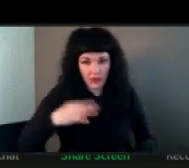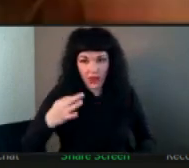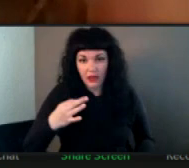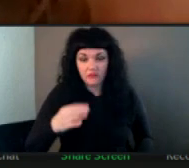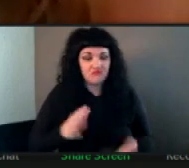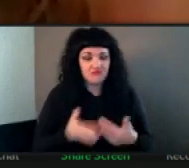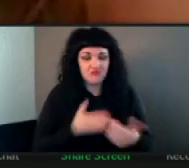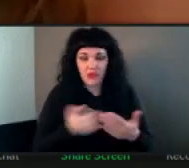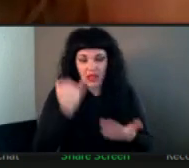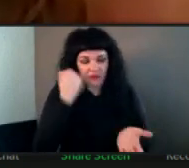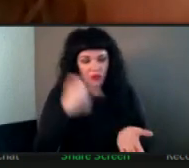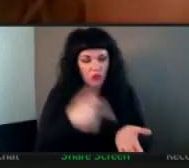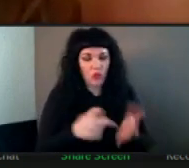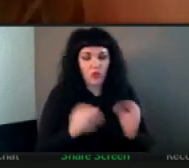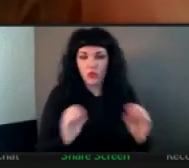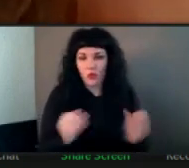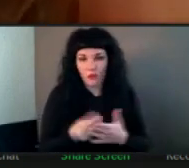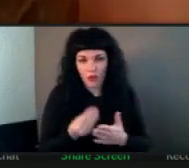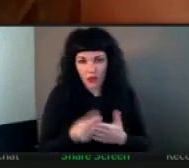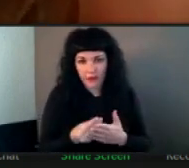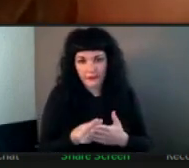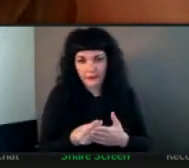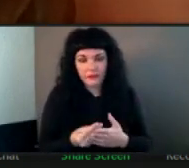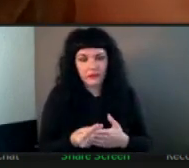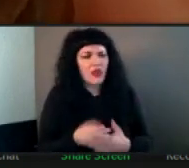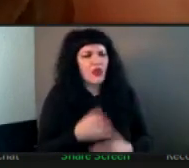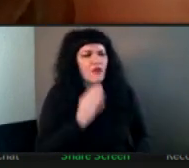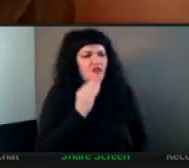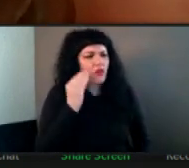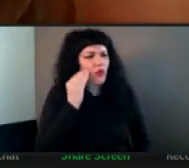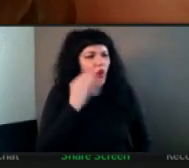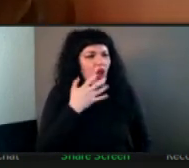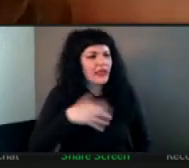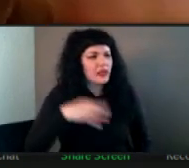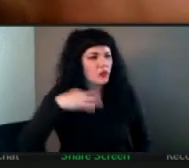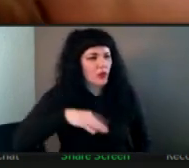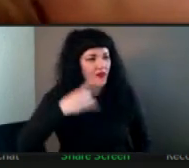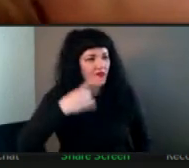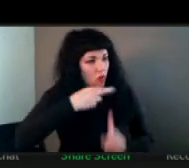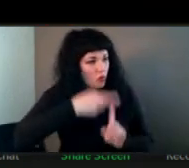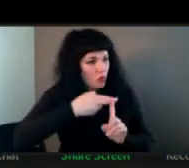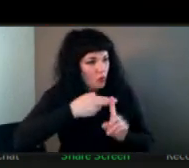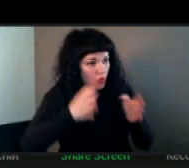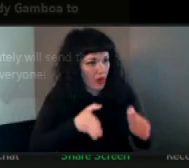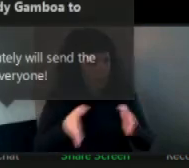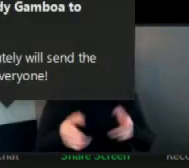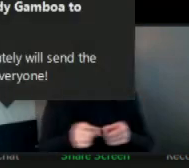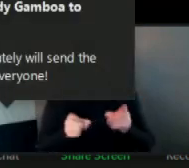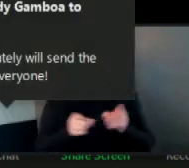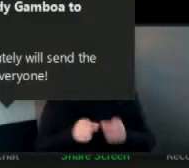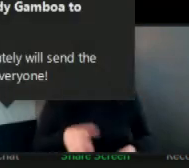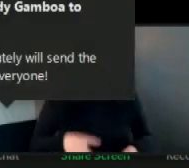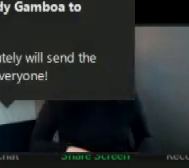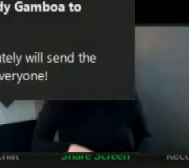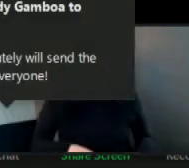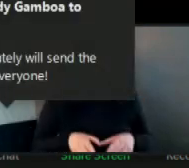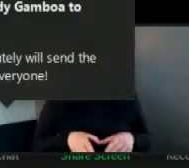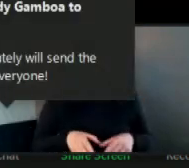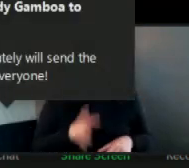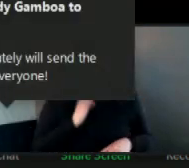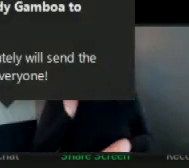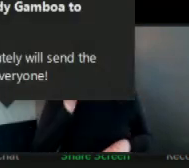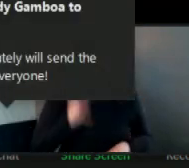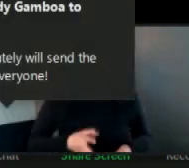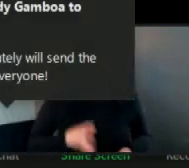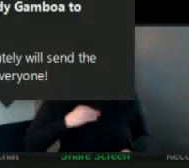And the home heating credit, is that for renters and for homeowners? Yes. Well, it's just for, you mean homeowners as I own my